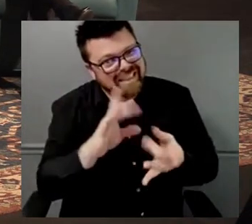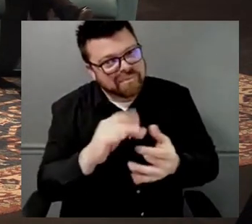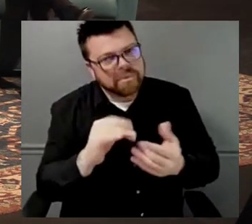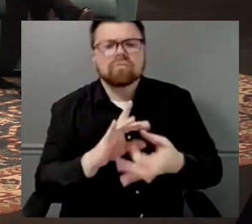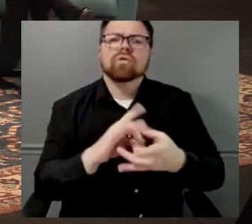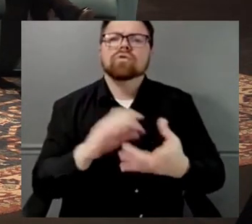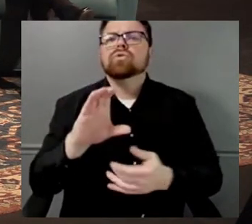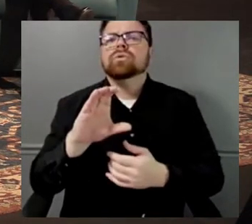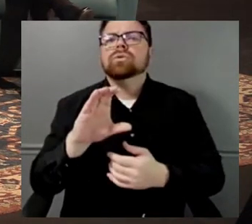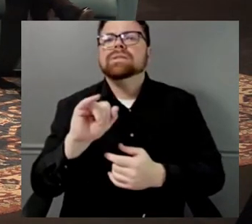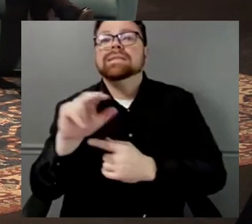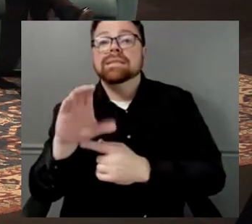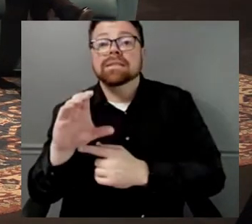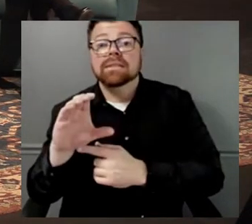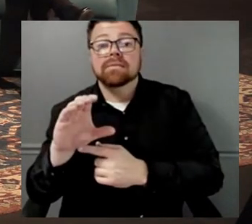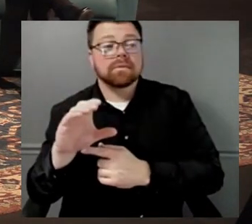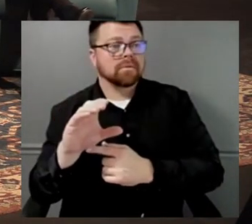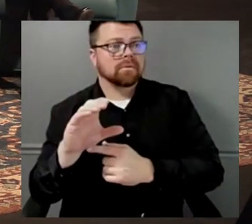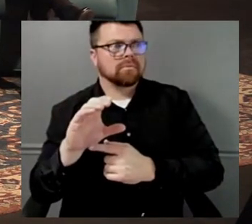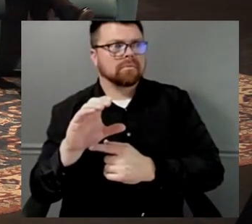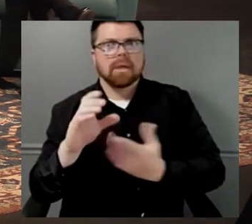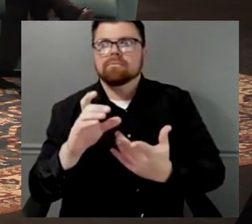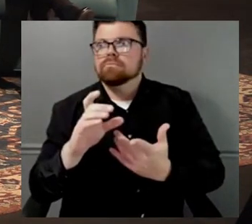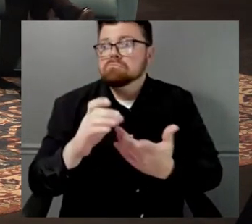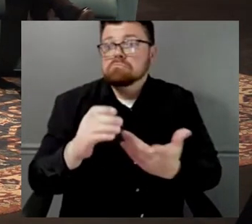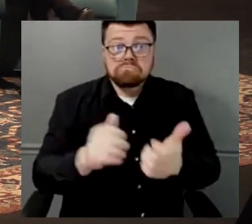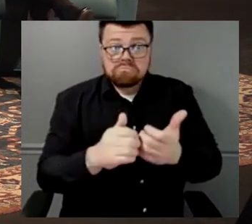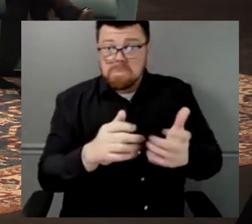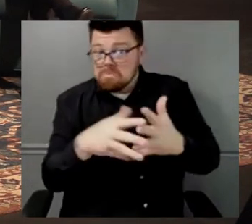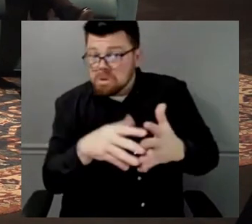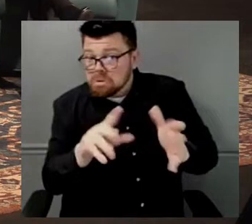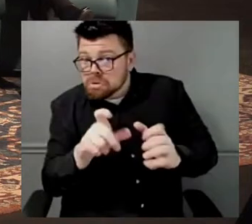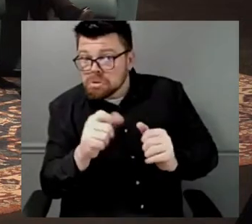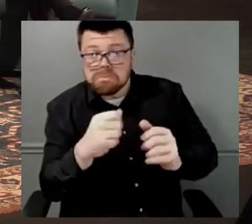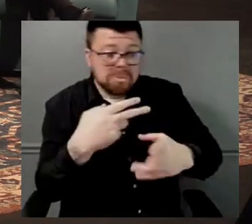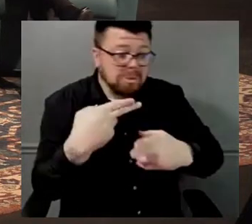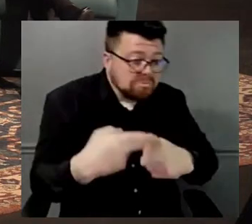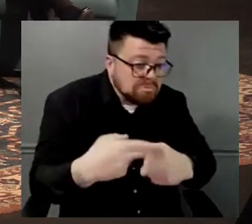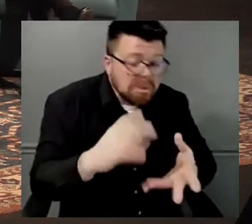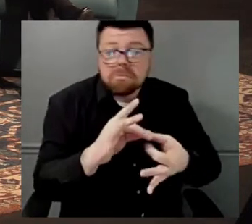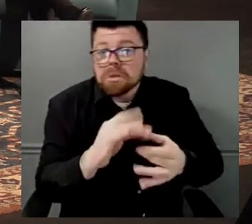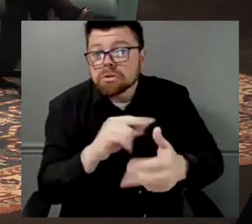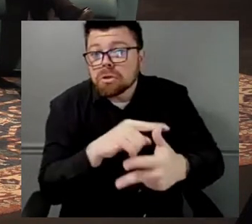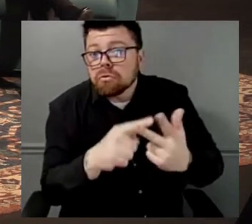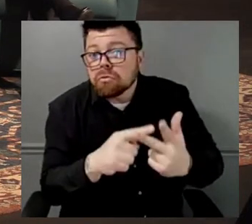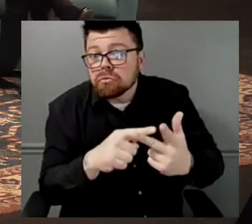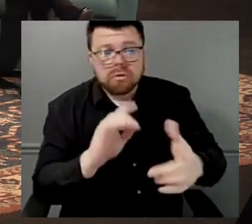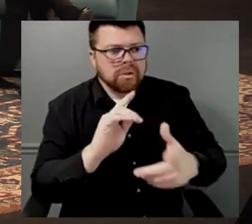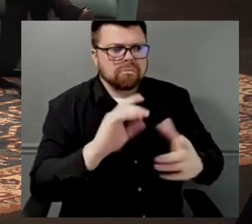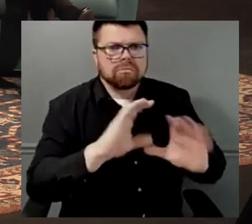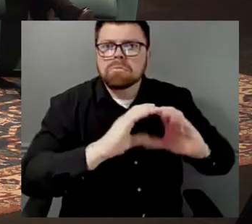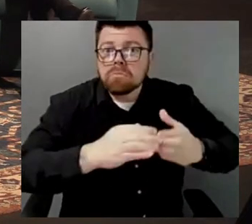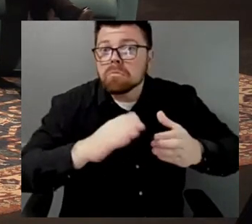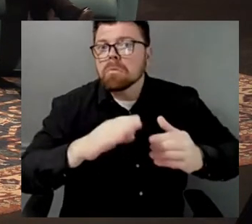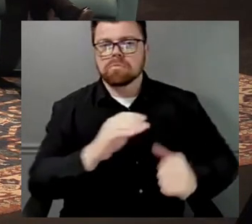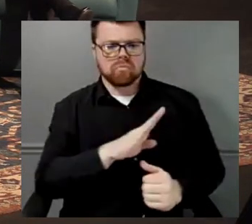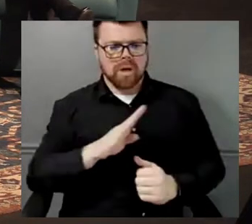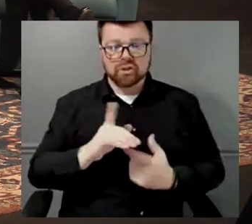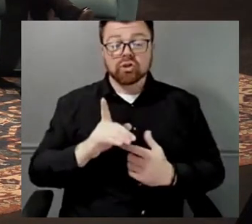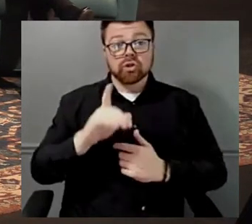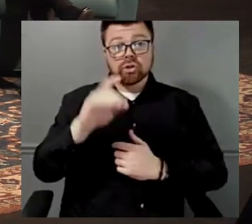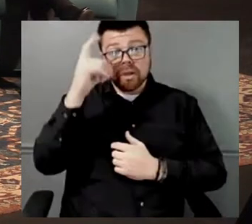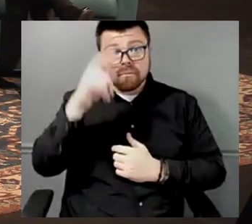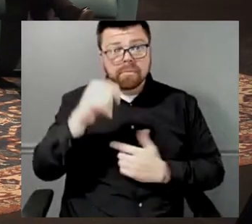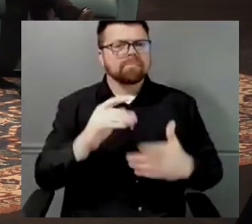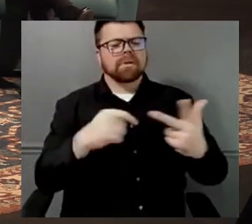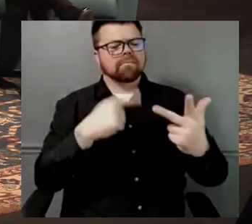can name all three branches of government. But knowledge is one piece. You've talked about skills, the skills of compromise, the skills